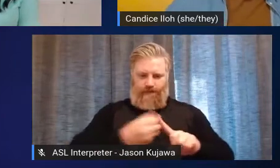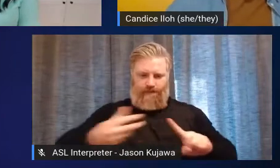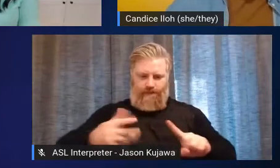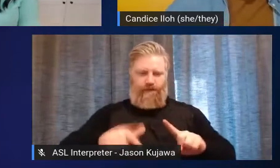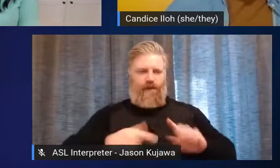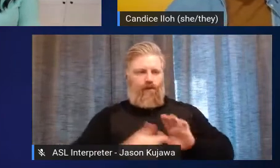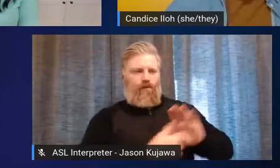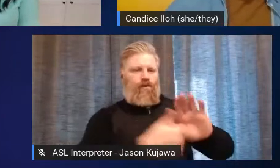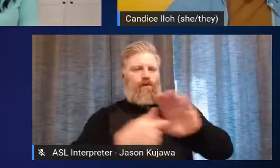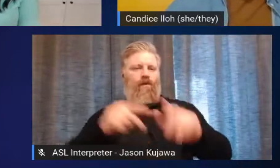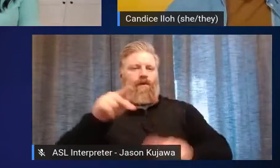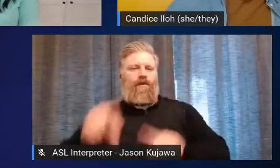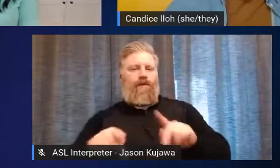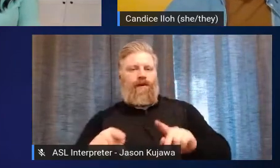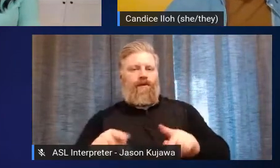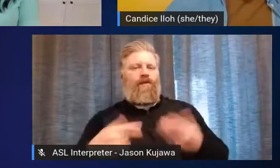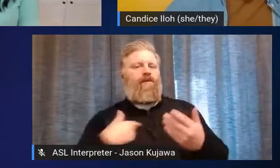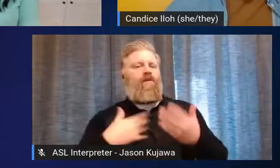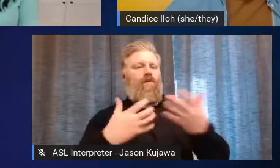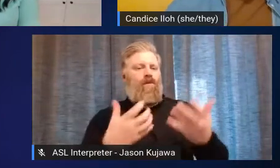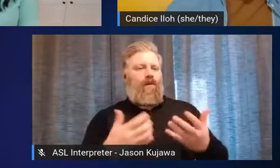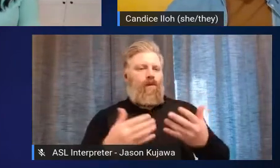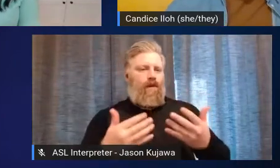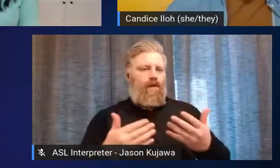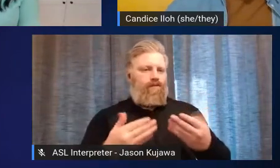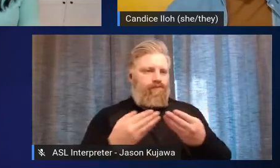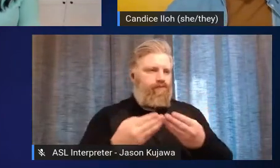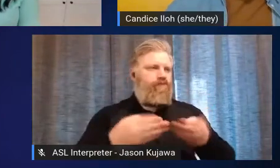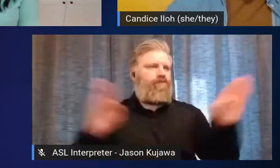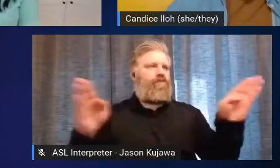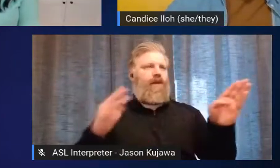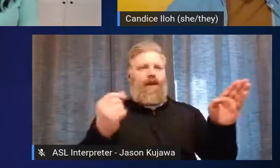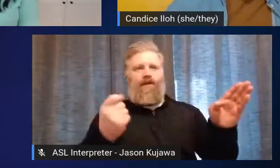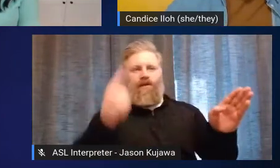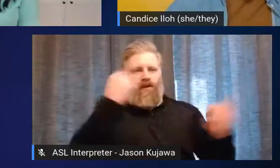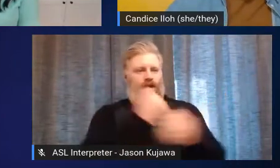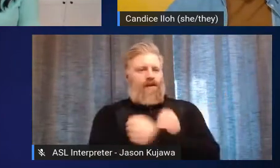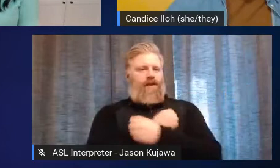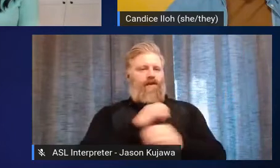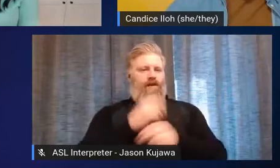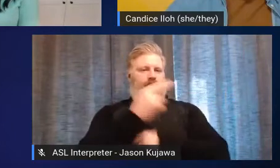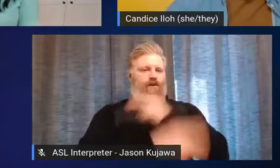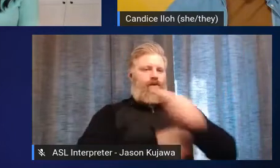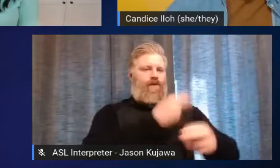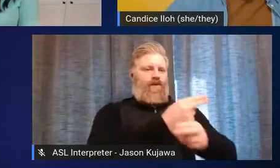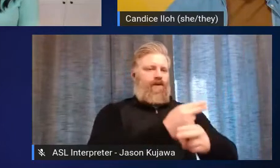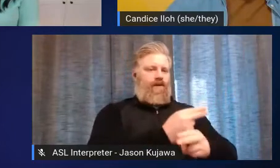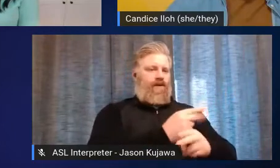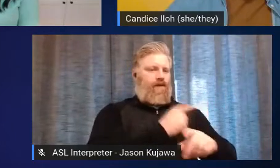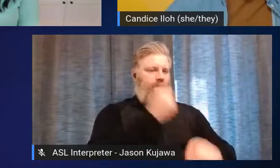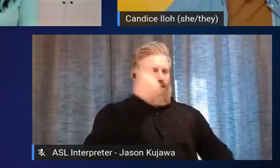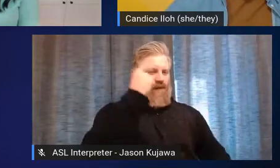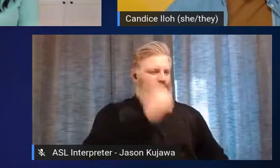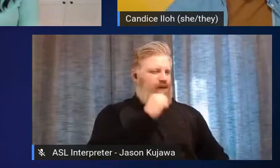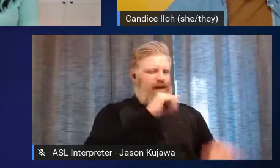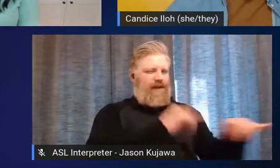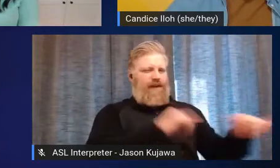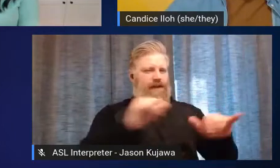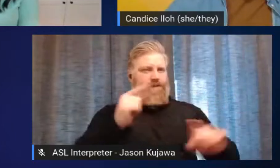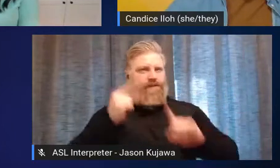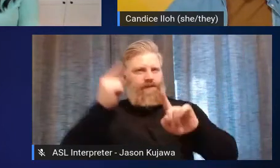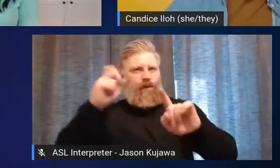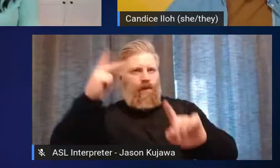the understanding and the love in the universe, but it's not the same as like aiming at political change, I don't think. So